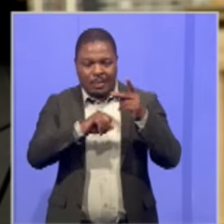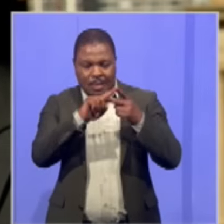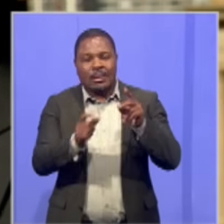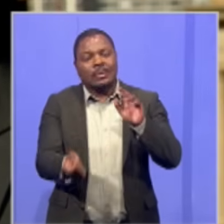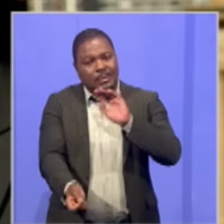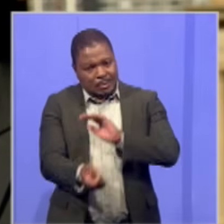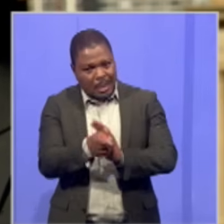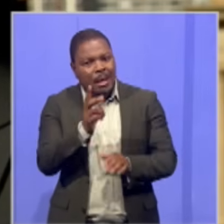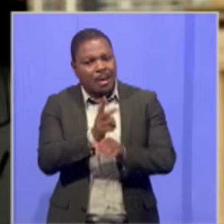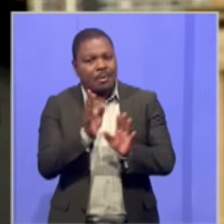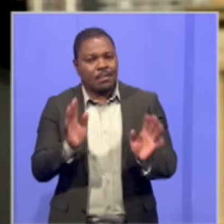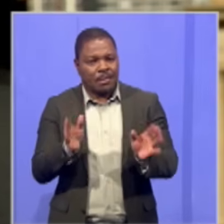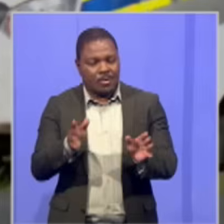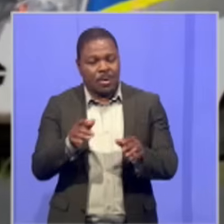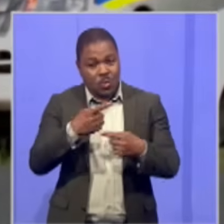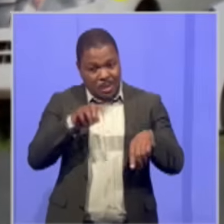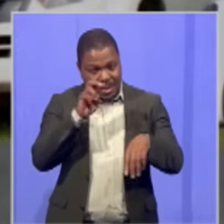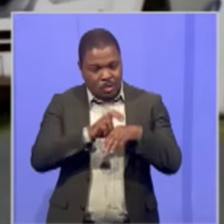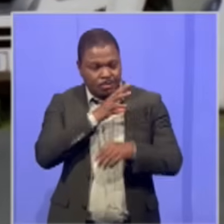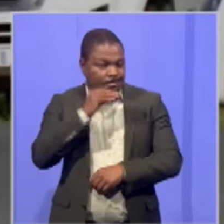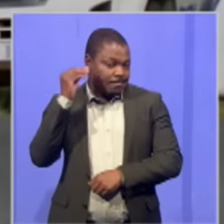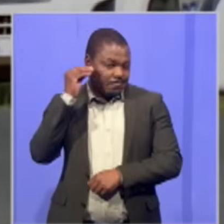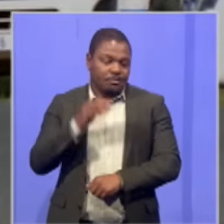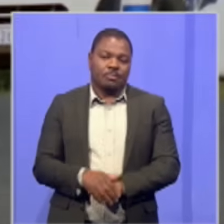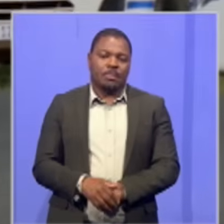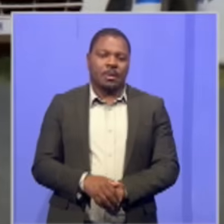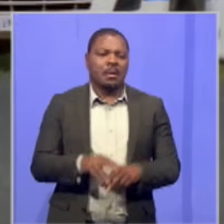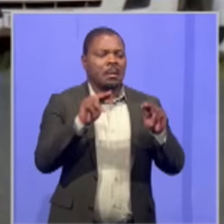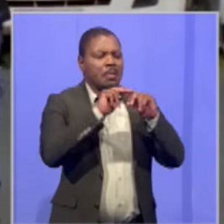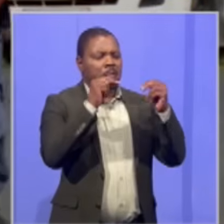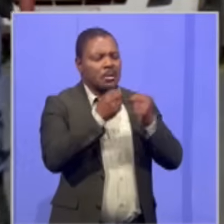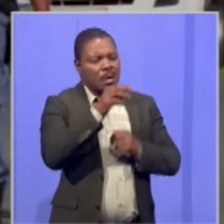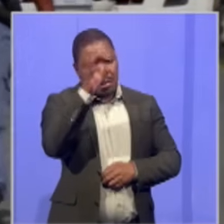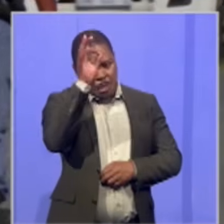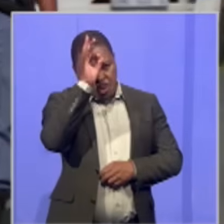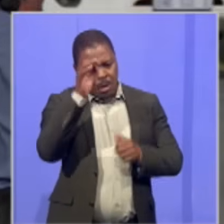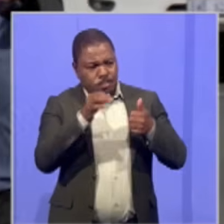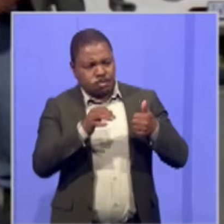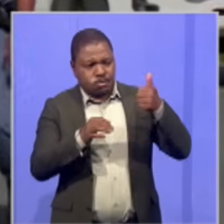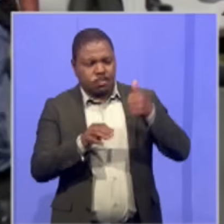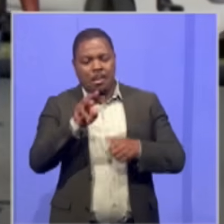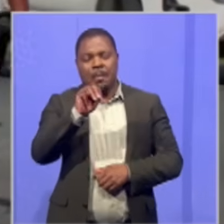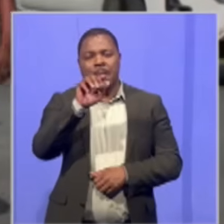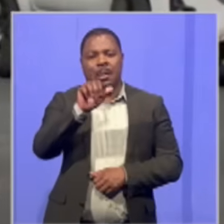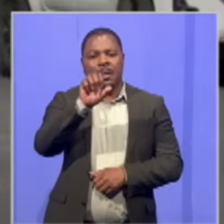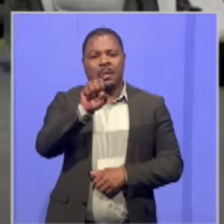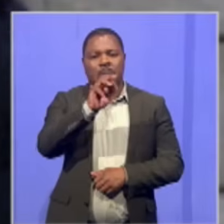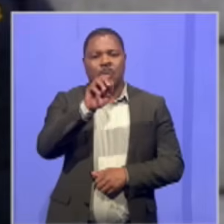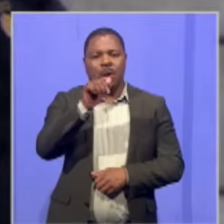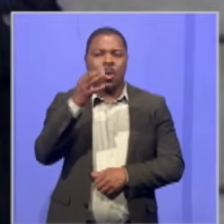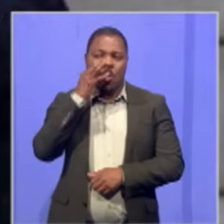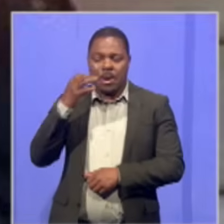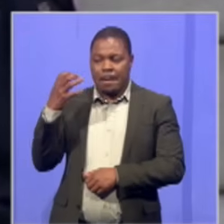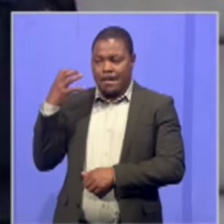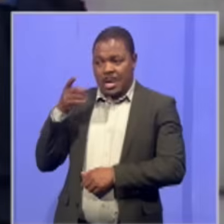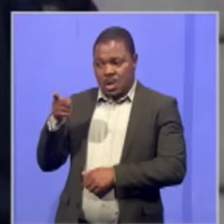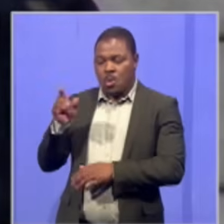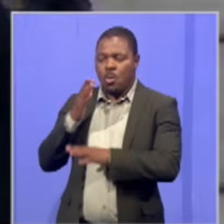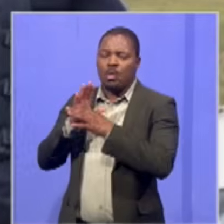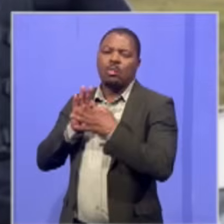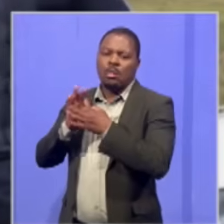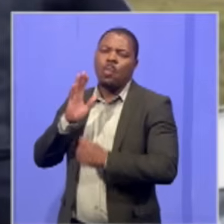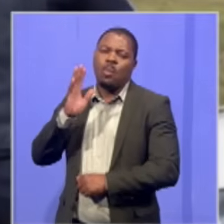as a country should think about. Mokomishenara wa naha wa sepolesa Fani Masemola o bolela ha tla ba le tshebedisano le letona le letjha